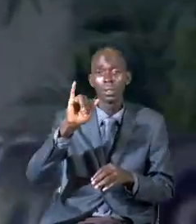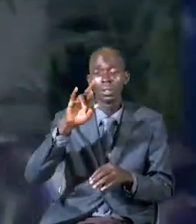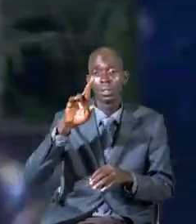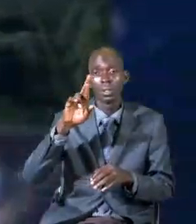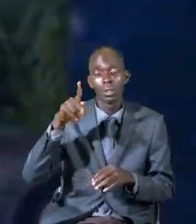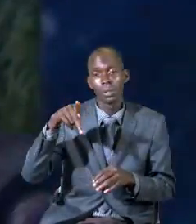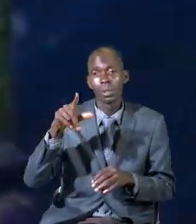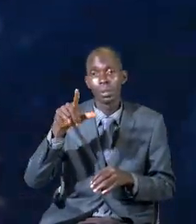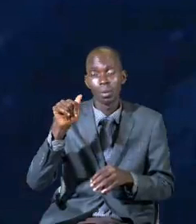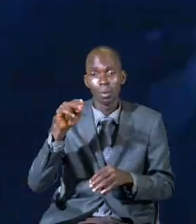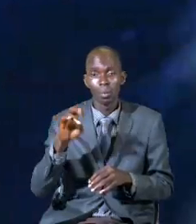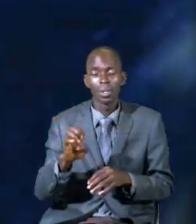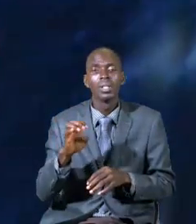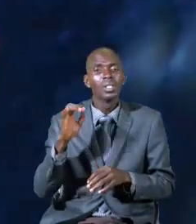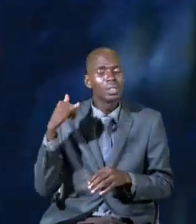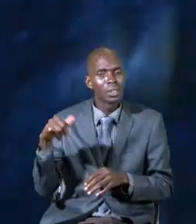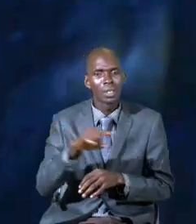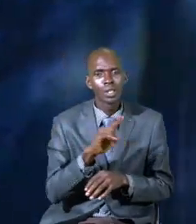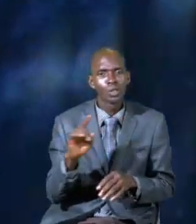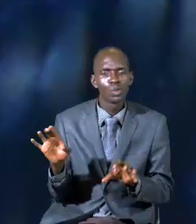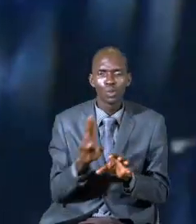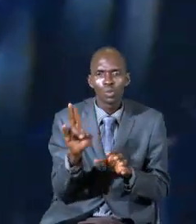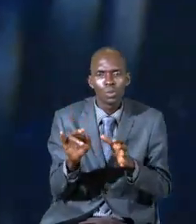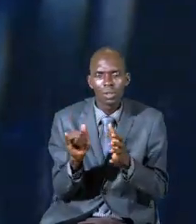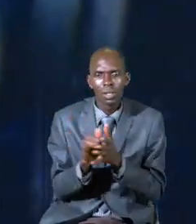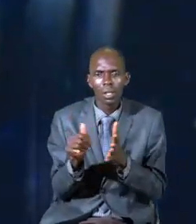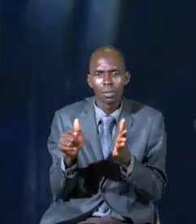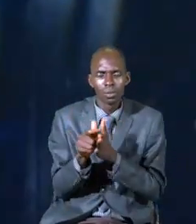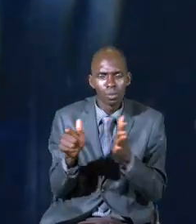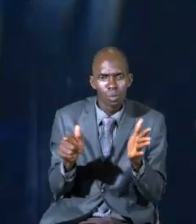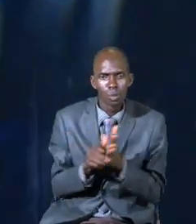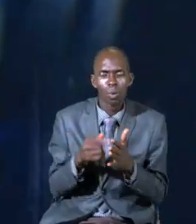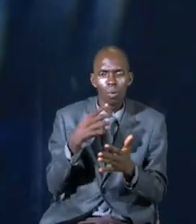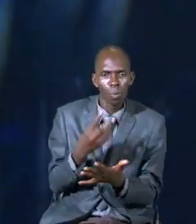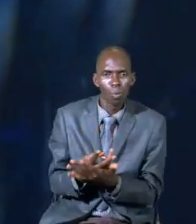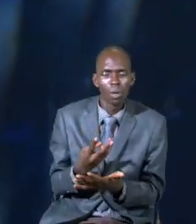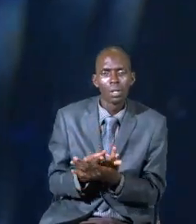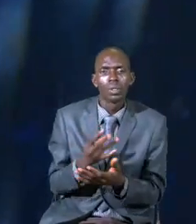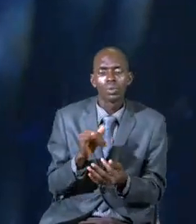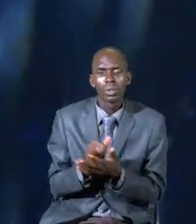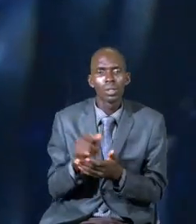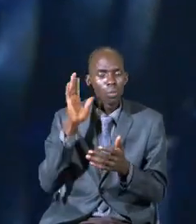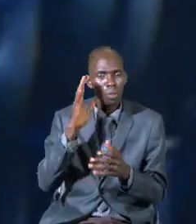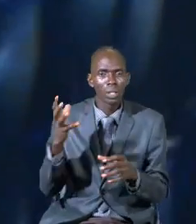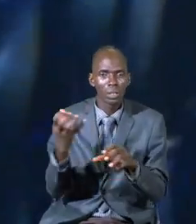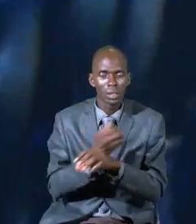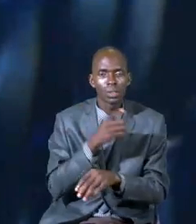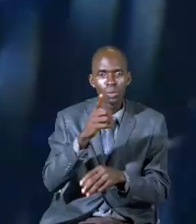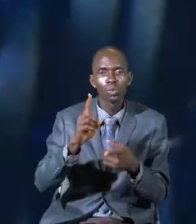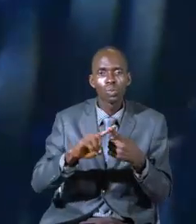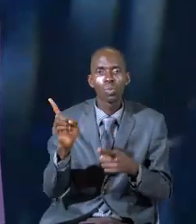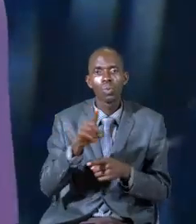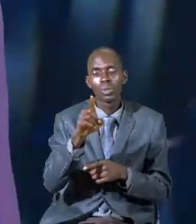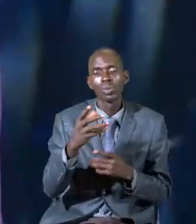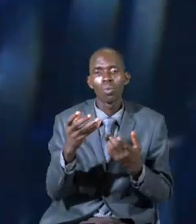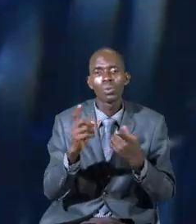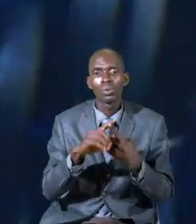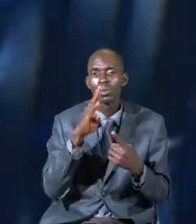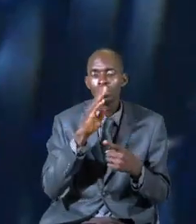that they can fly you to where you ought to be. Don't fight against the law. Don't